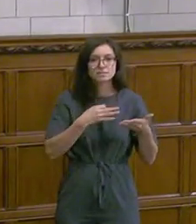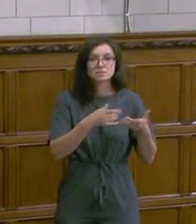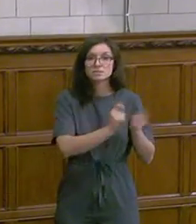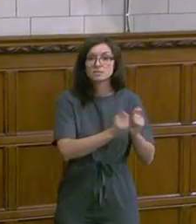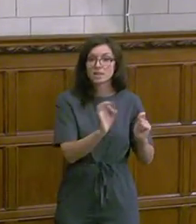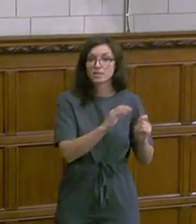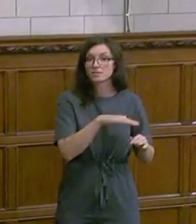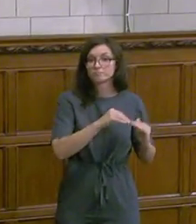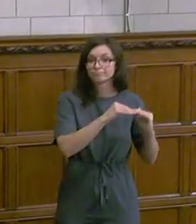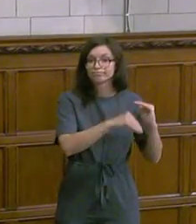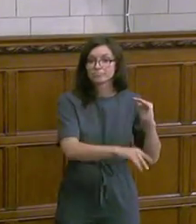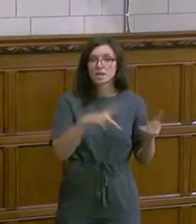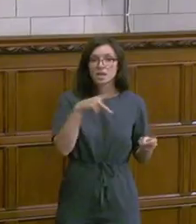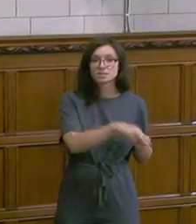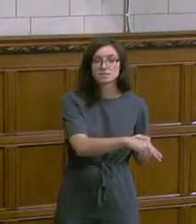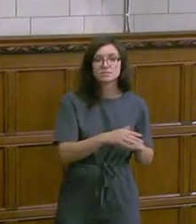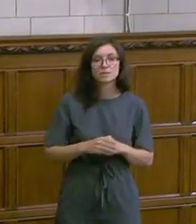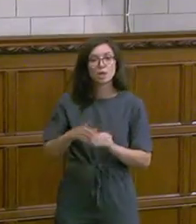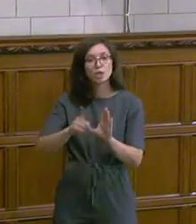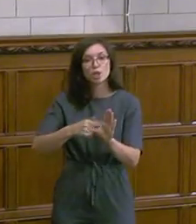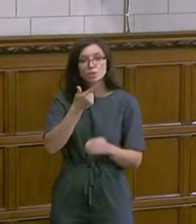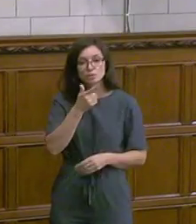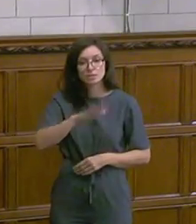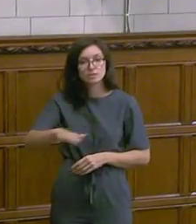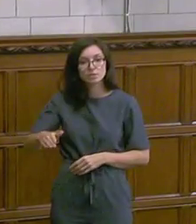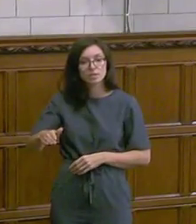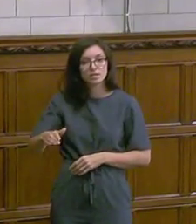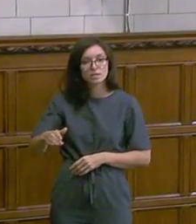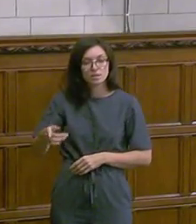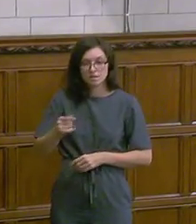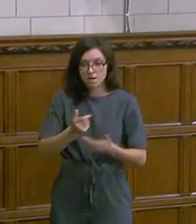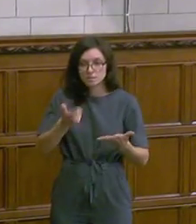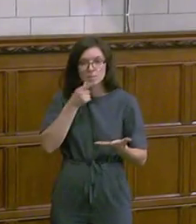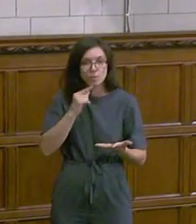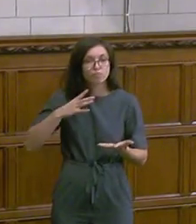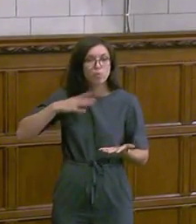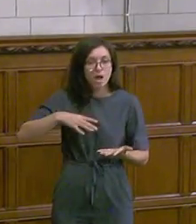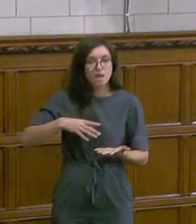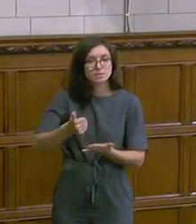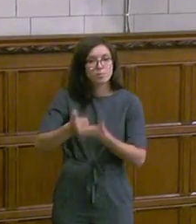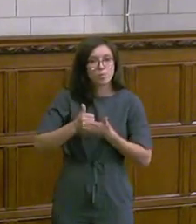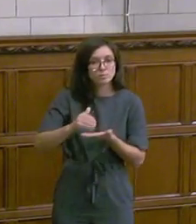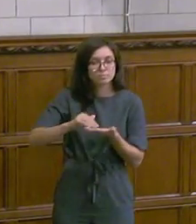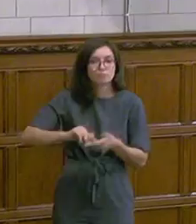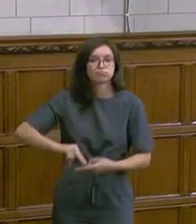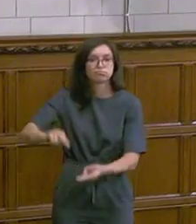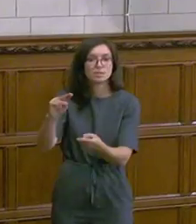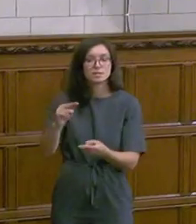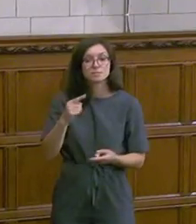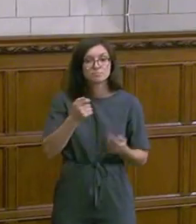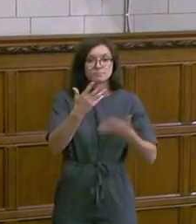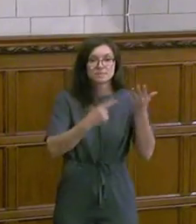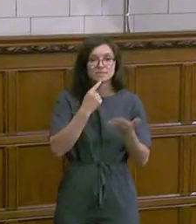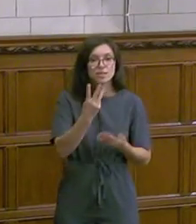rising number of children and the young people requiring additional support. Government figures show, Minister, there were over 30,000